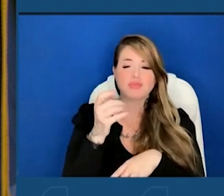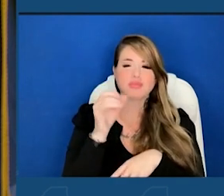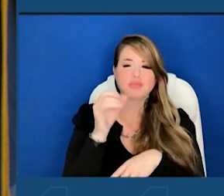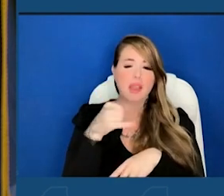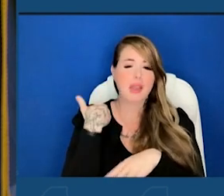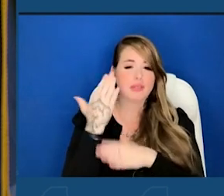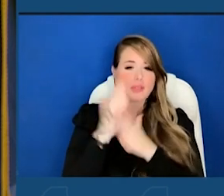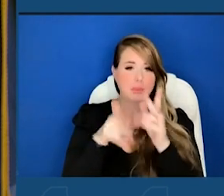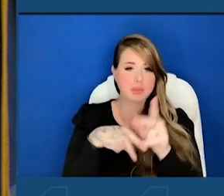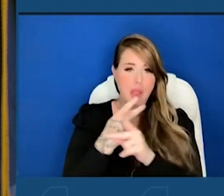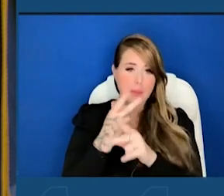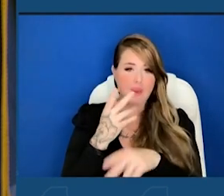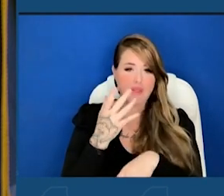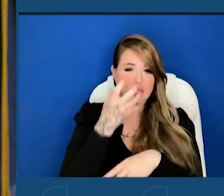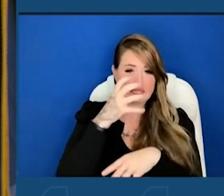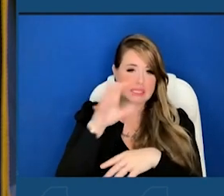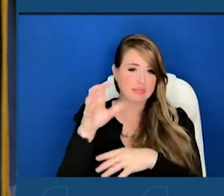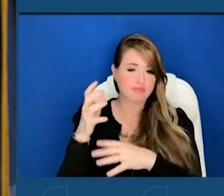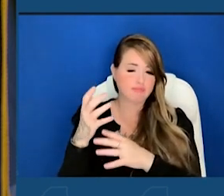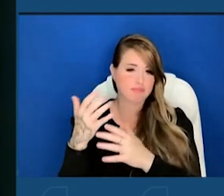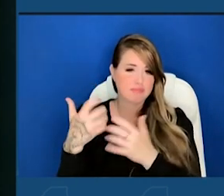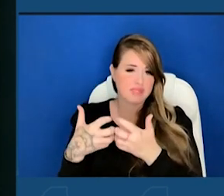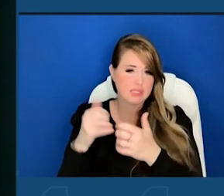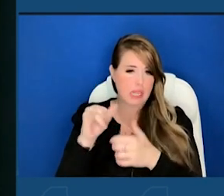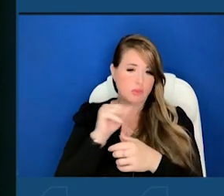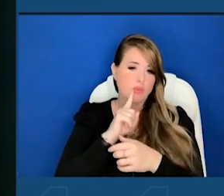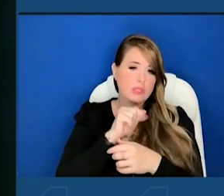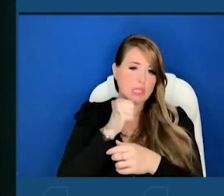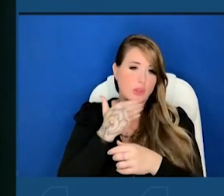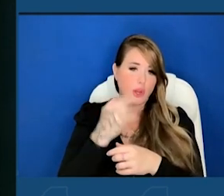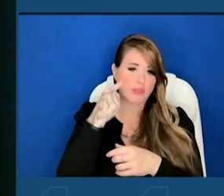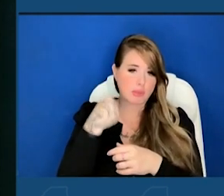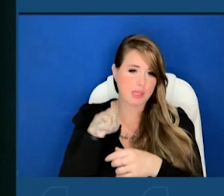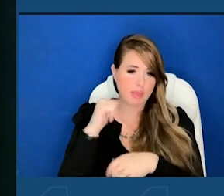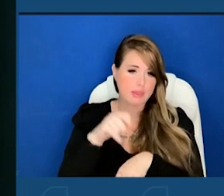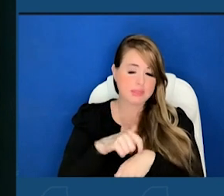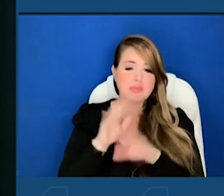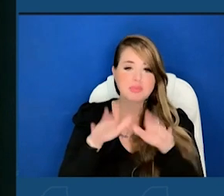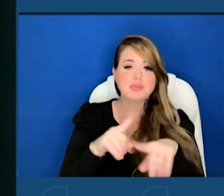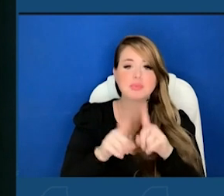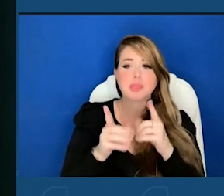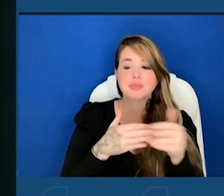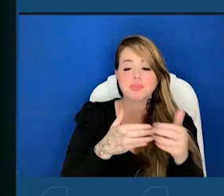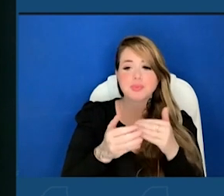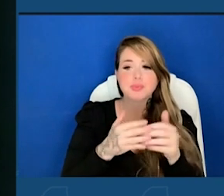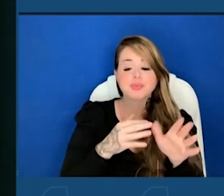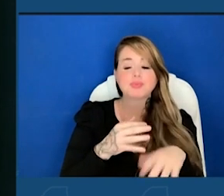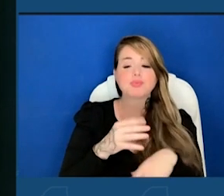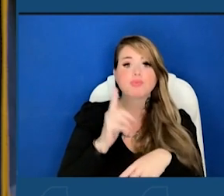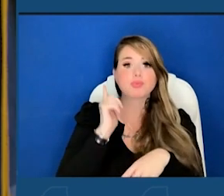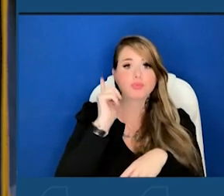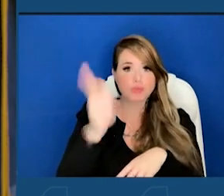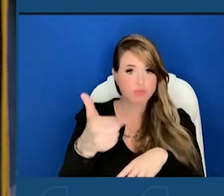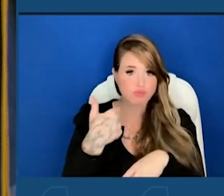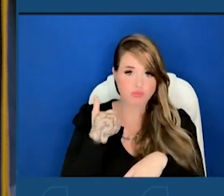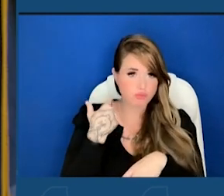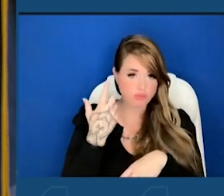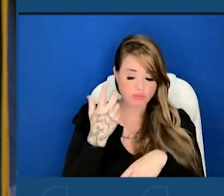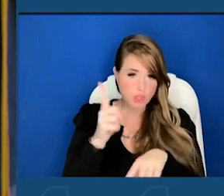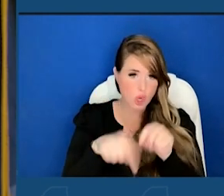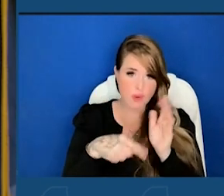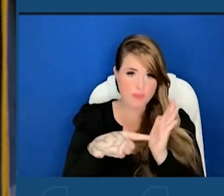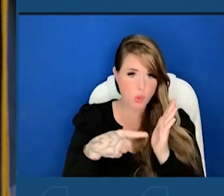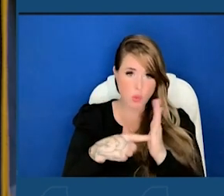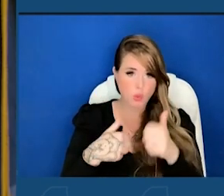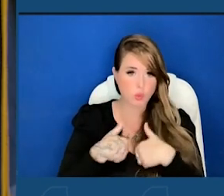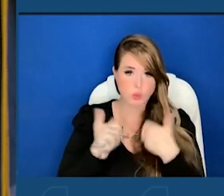furnace that was in there that I don't think was very good for me at the time. But eventually, I couldn't afford to live